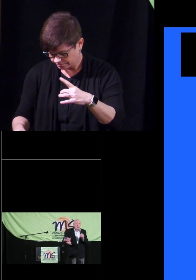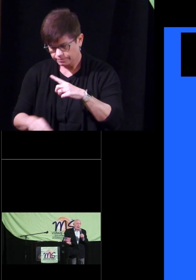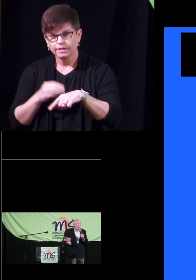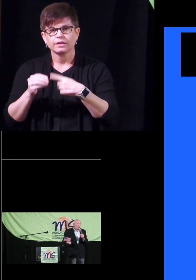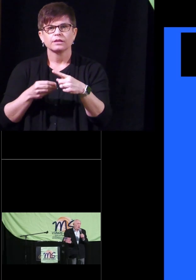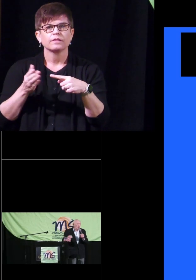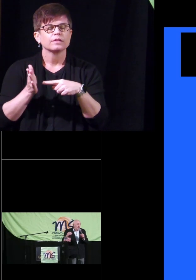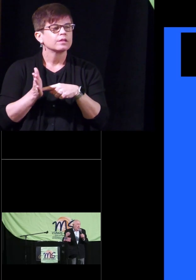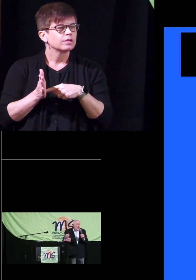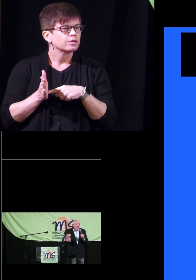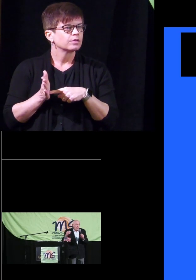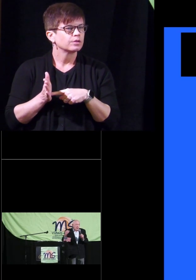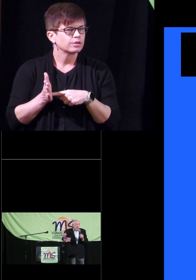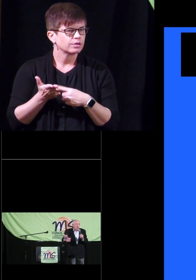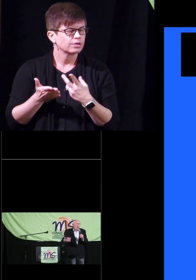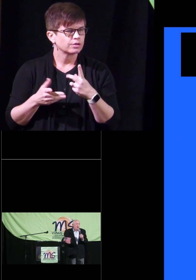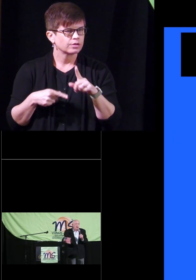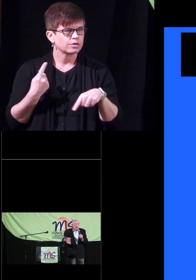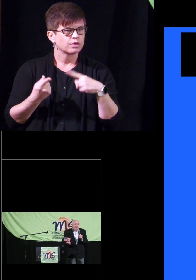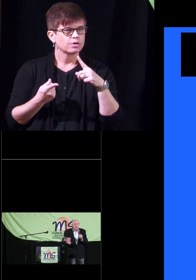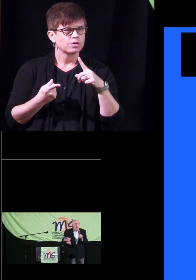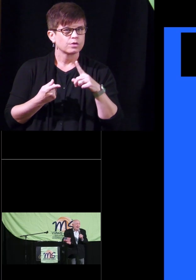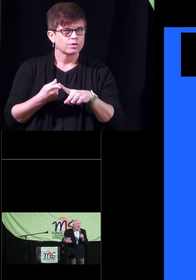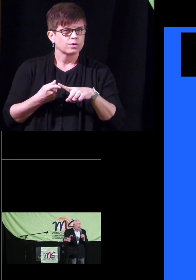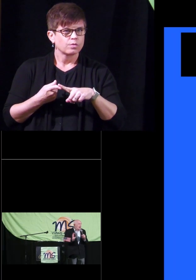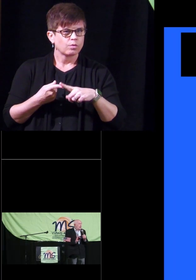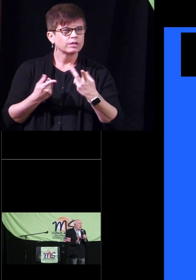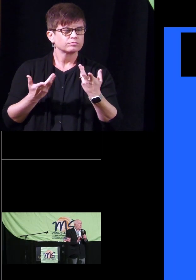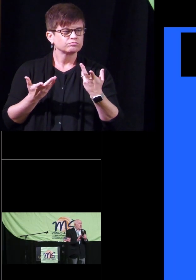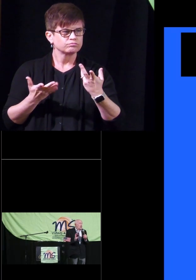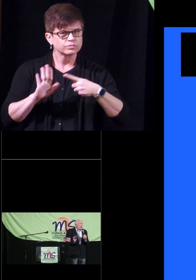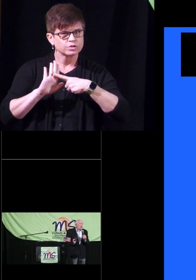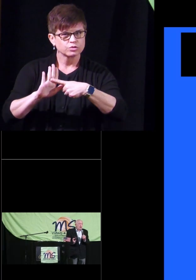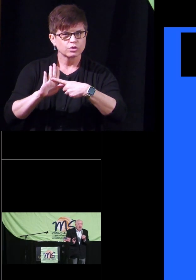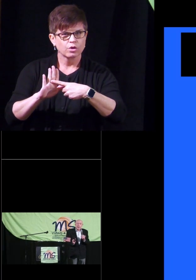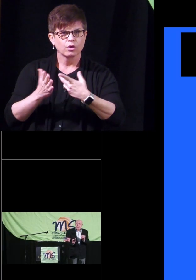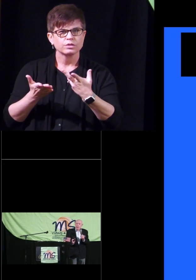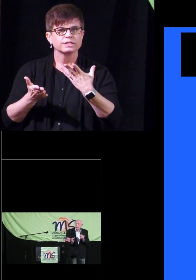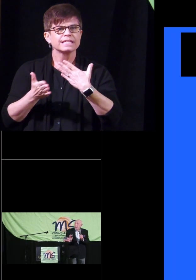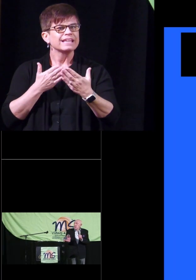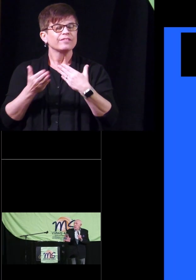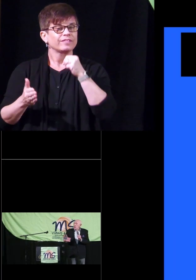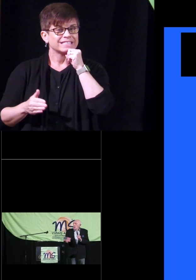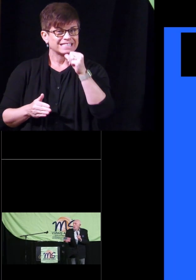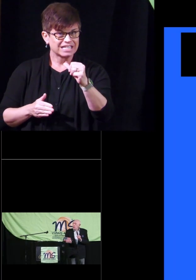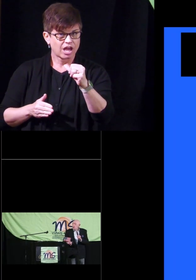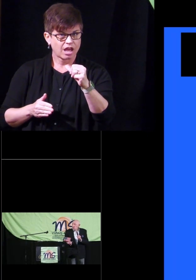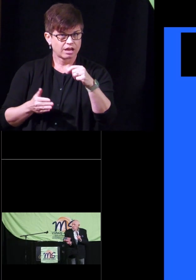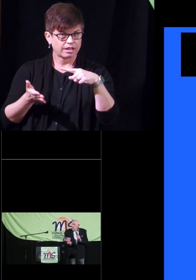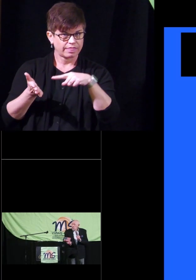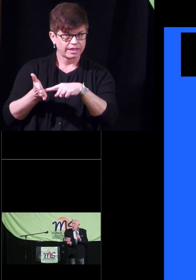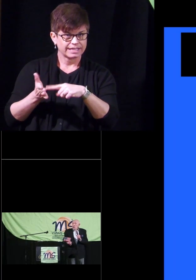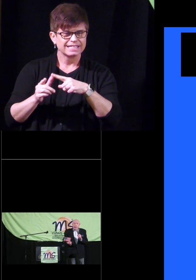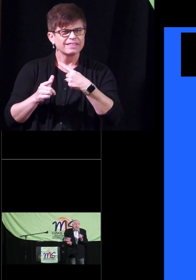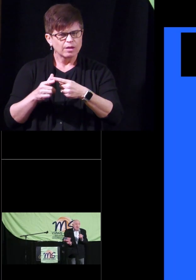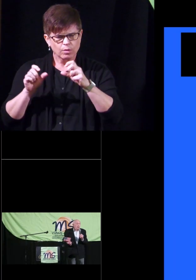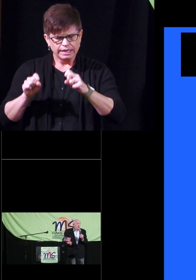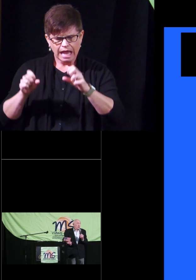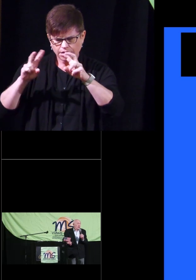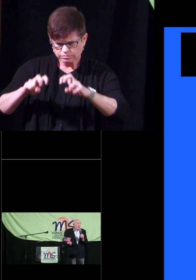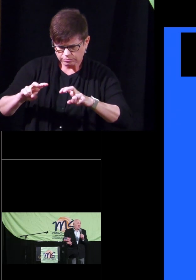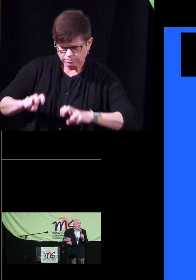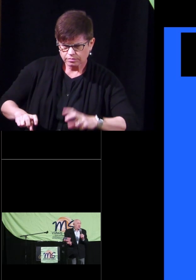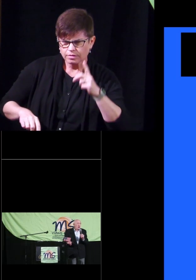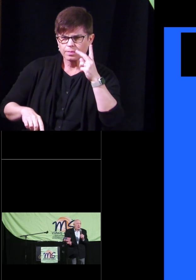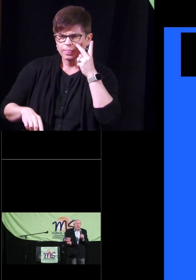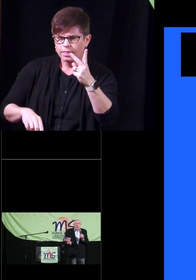in people with MS, when they present with their initial symptom, even if it's not optic neuritis, and we examine their optic nerves, many times